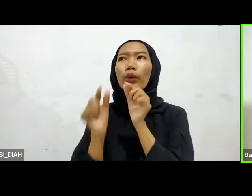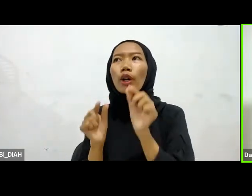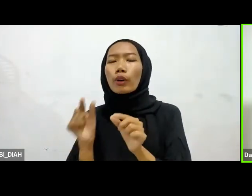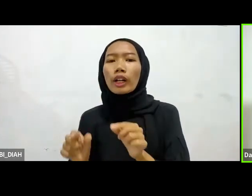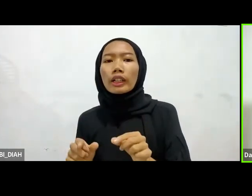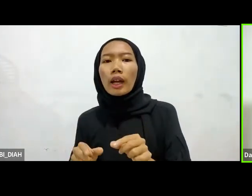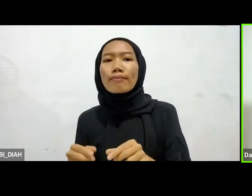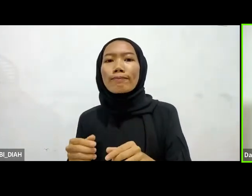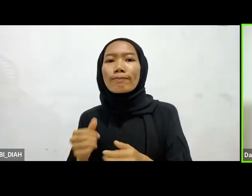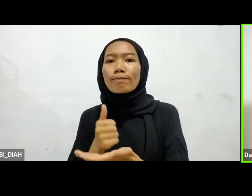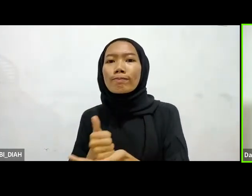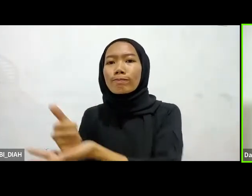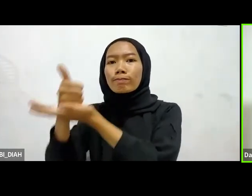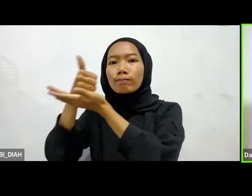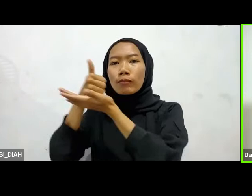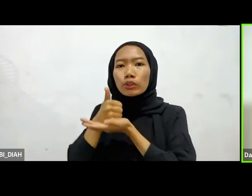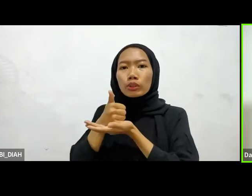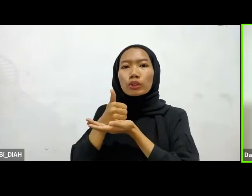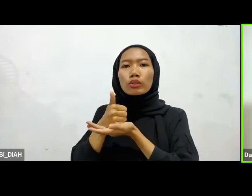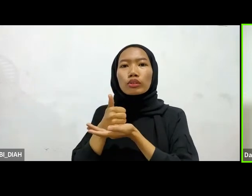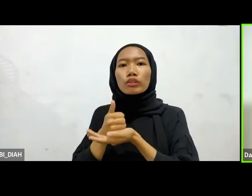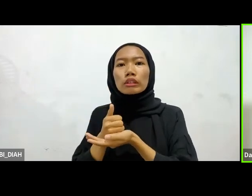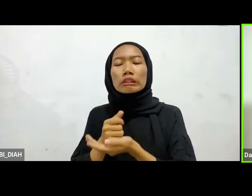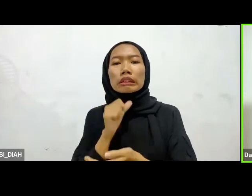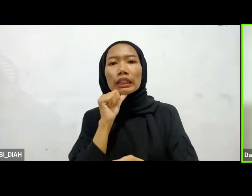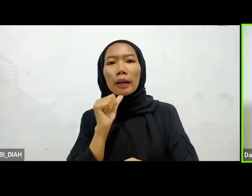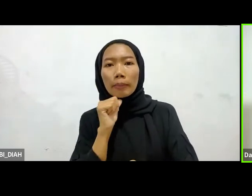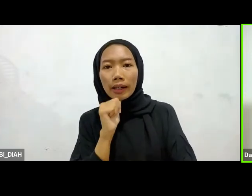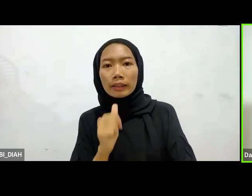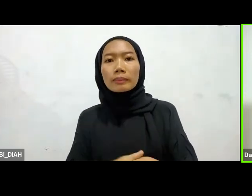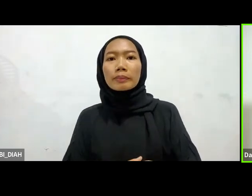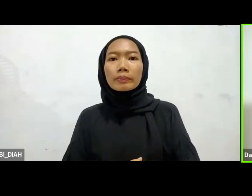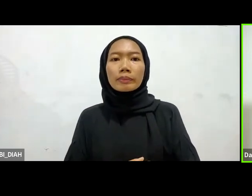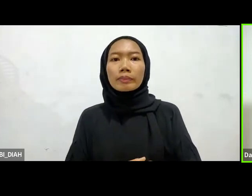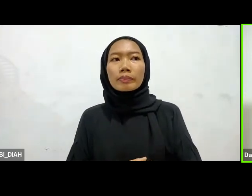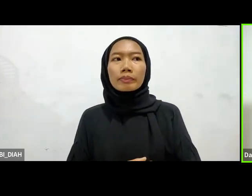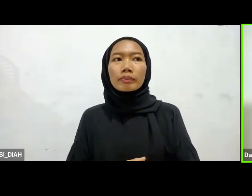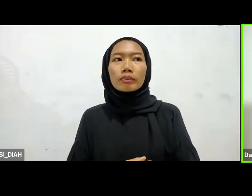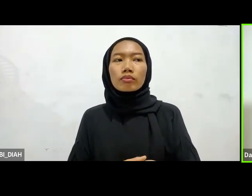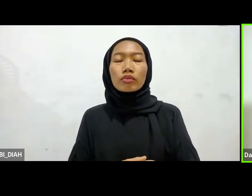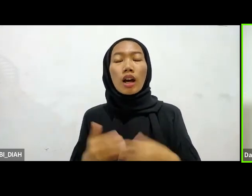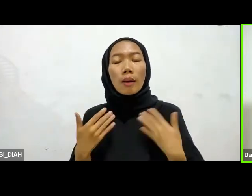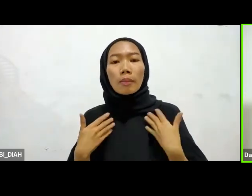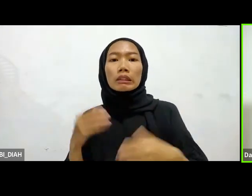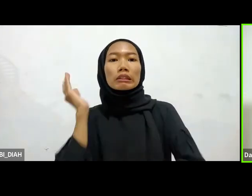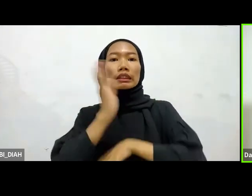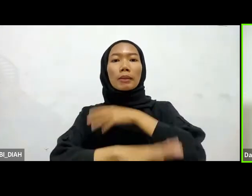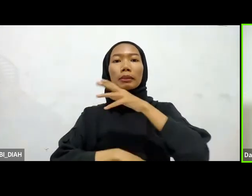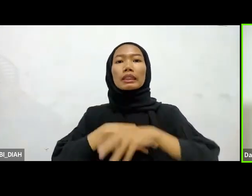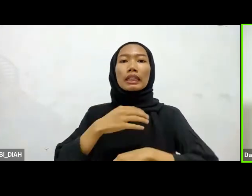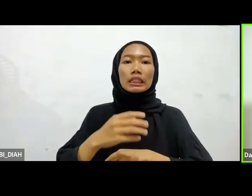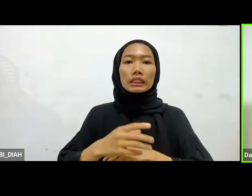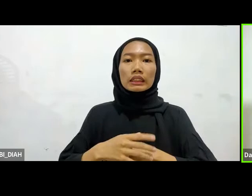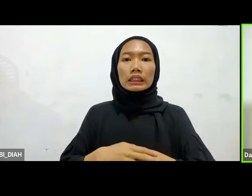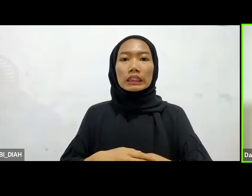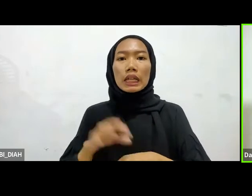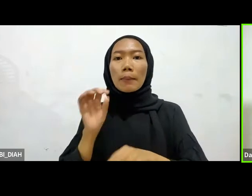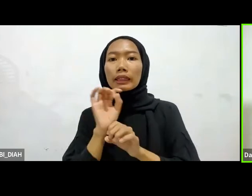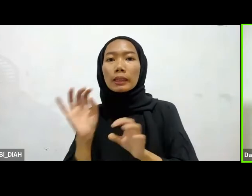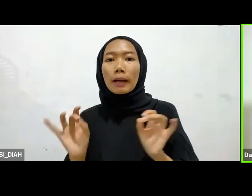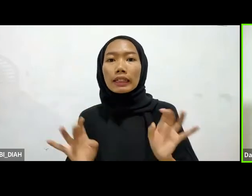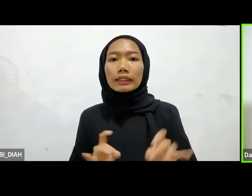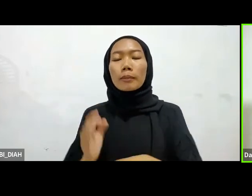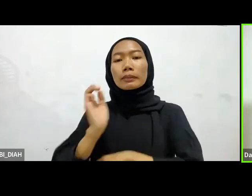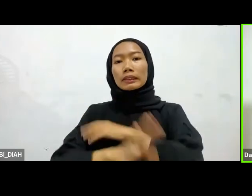liaisons. Australia having a person who will bring it all together, who will just make sure we've got a person